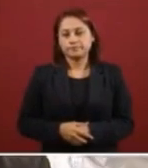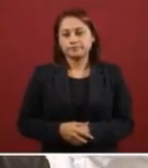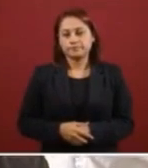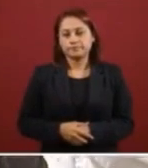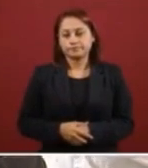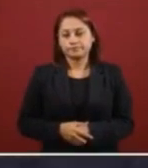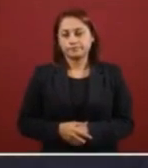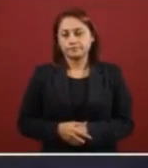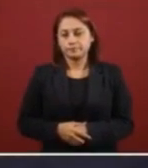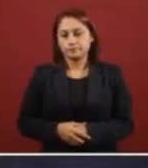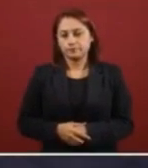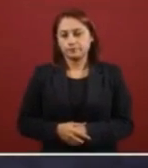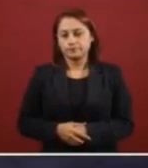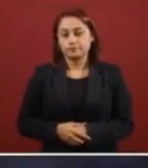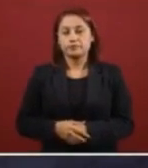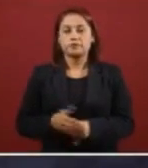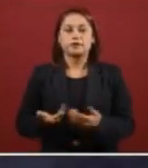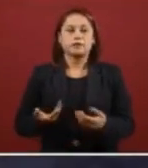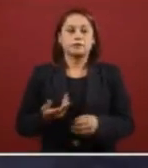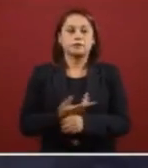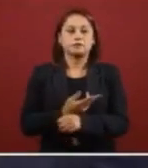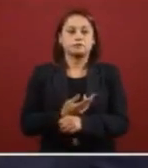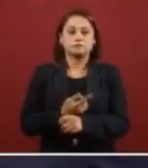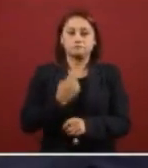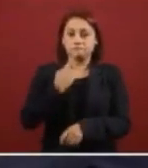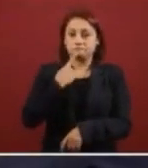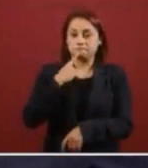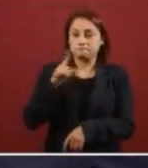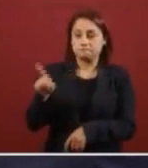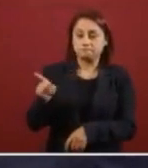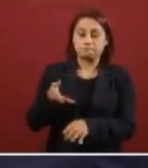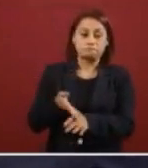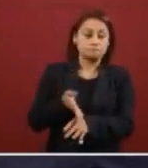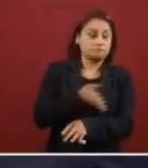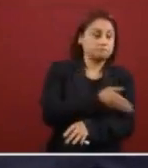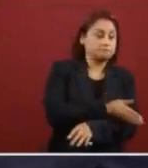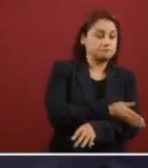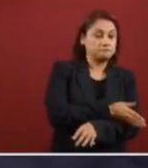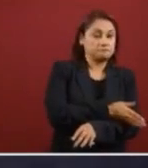trabas. And due to some stumbling blocks.